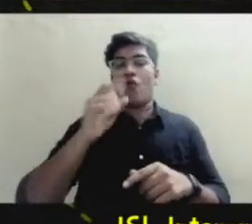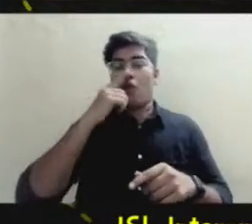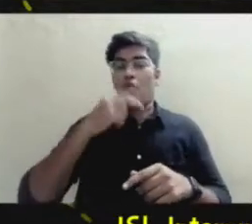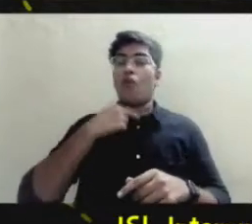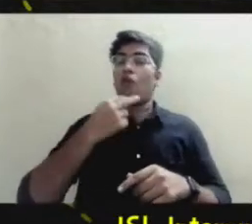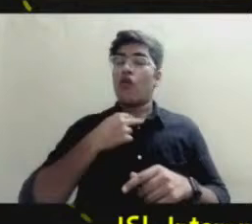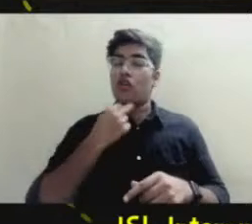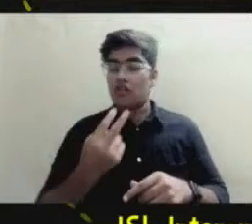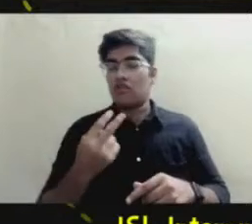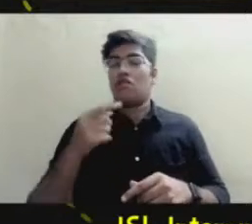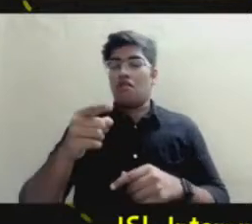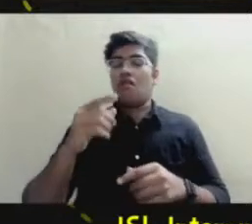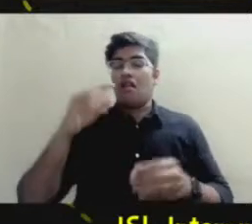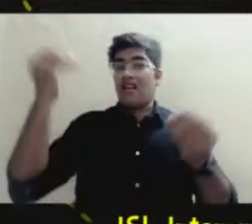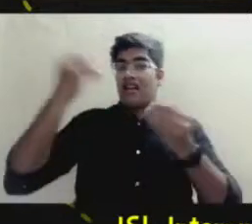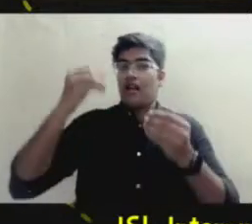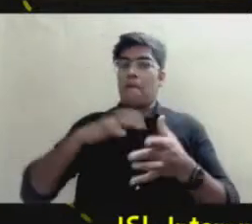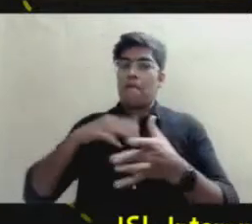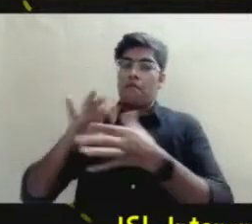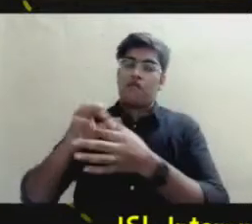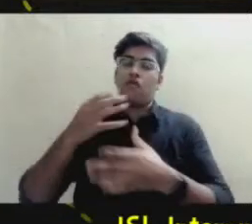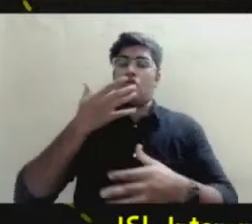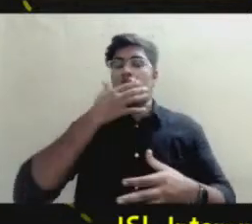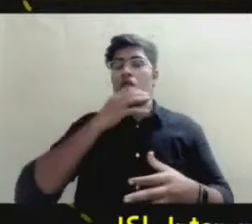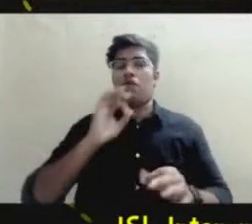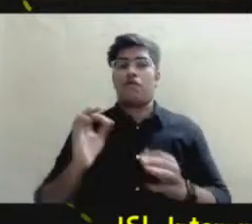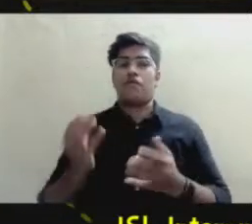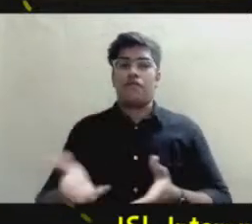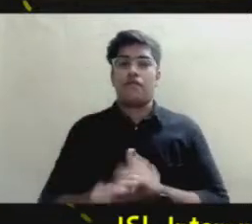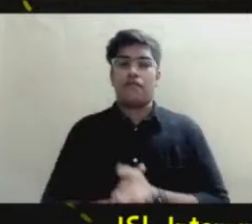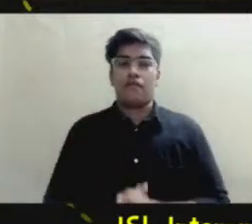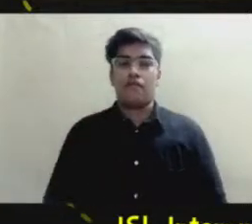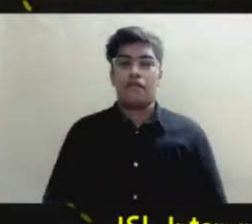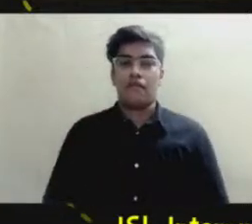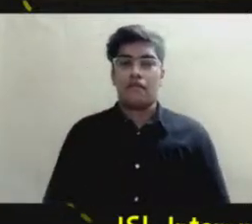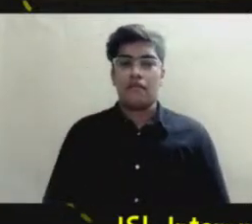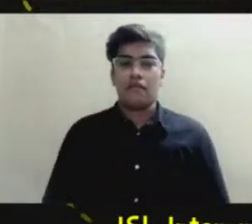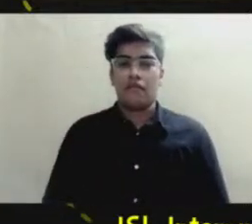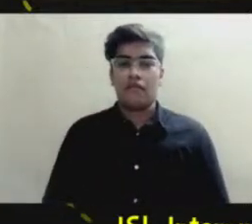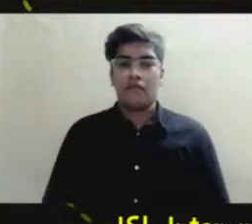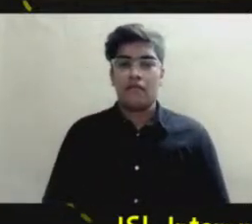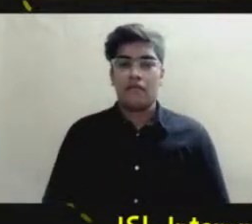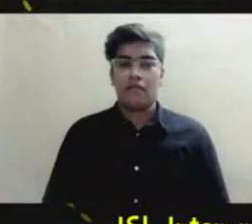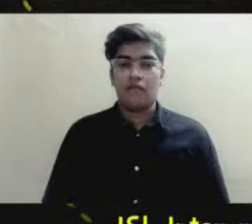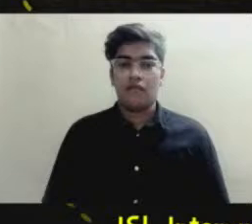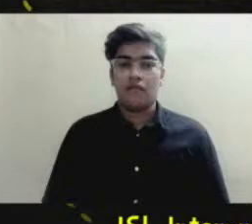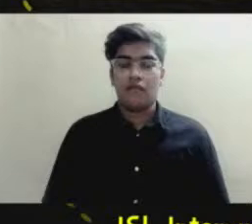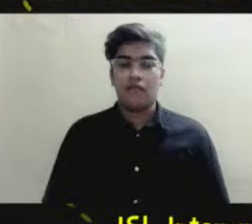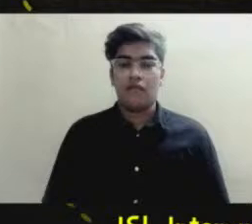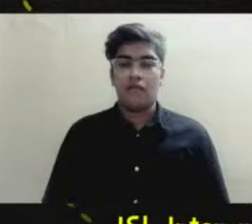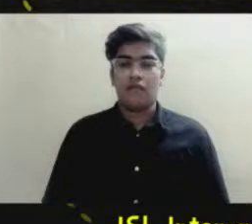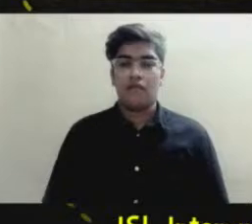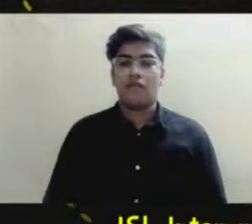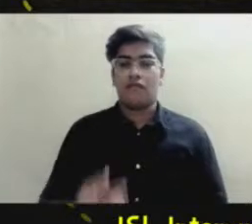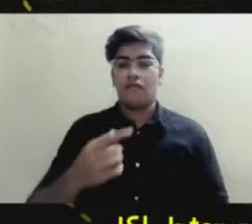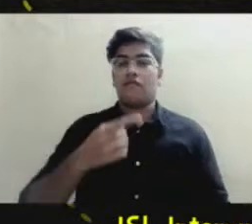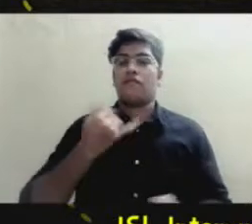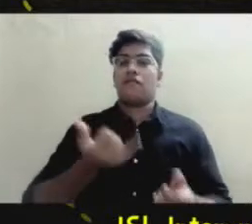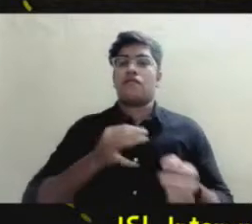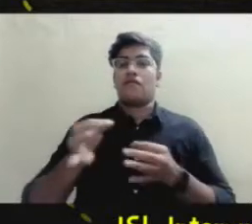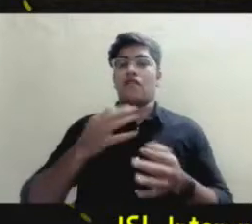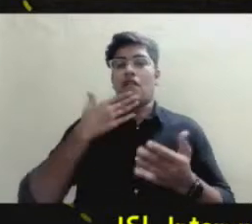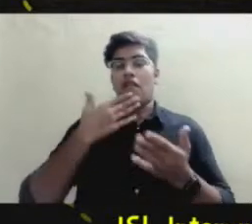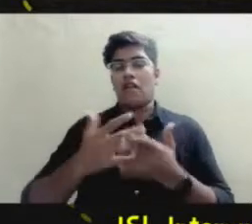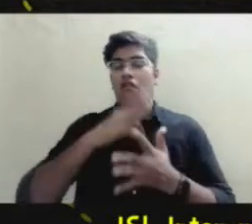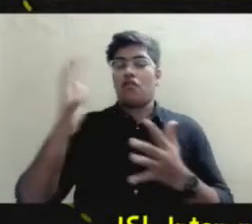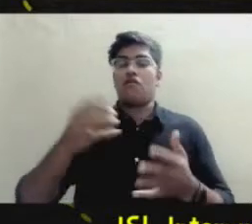you, Paro. My name is not Paromita, but I'll forgive you. But thank you, Paromita ma'am, for taking us through this sensual experience by holding our hands. Well, it's